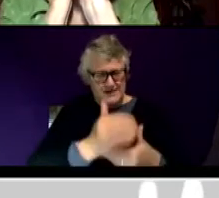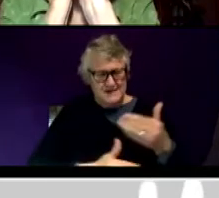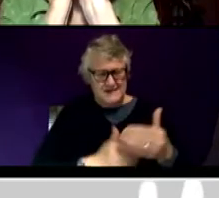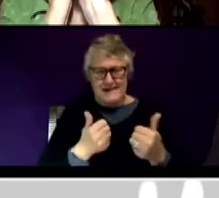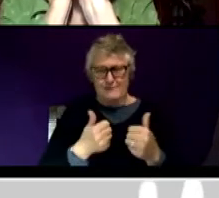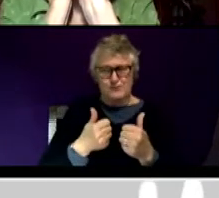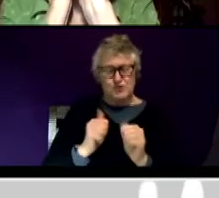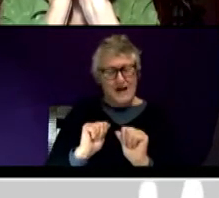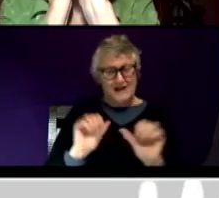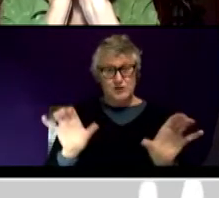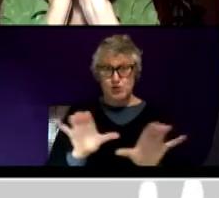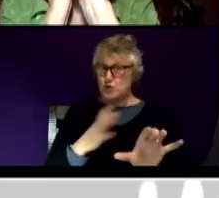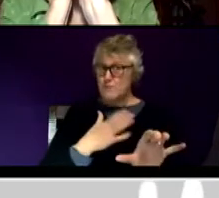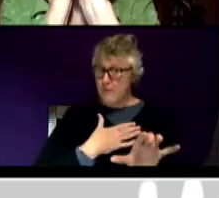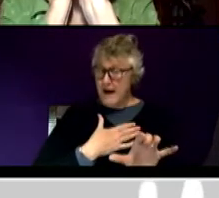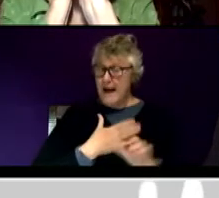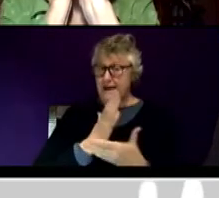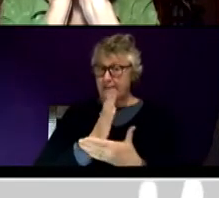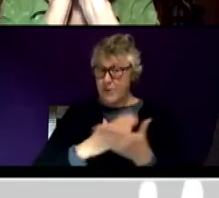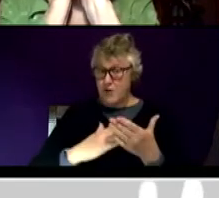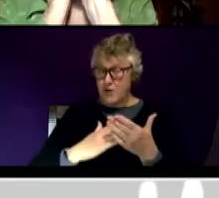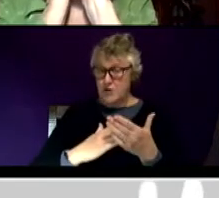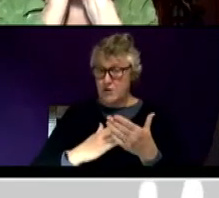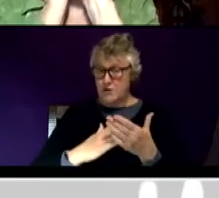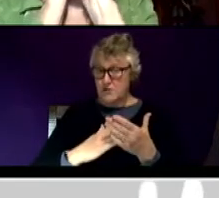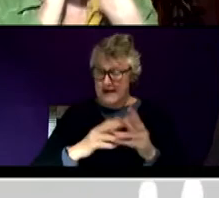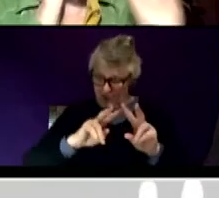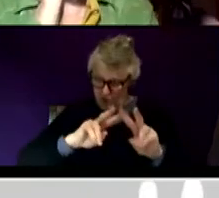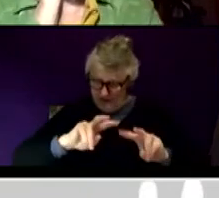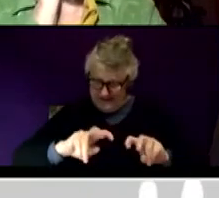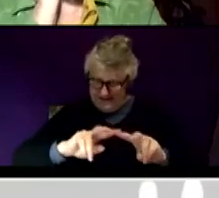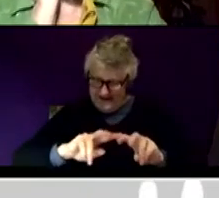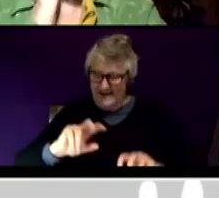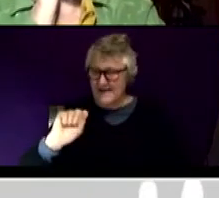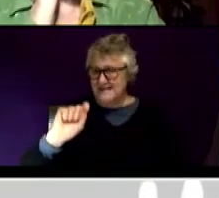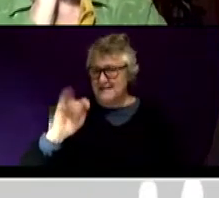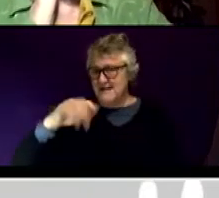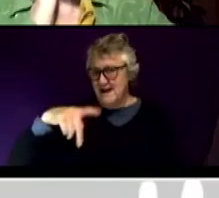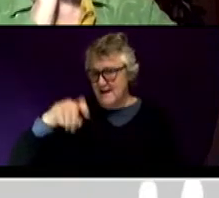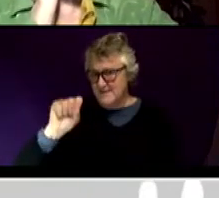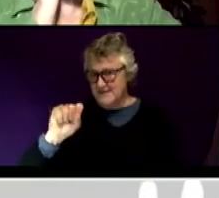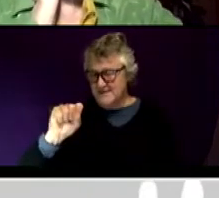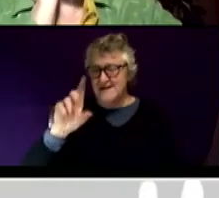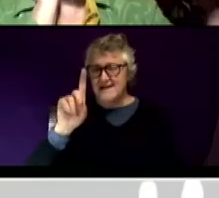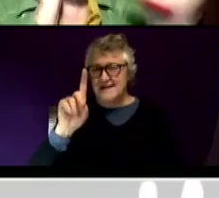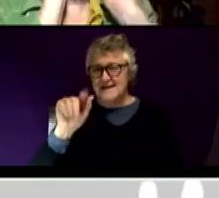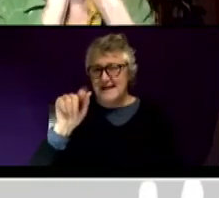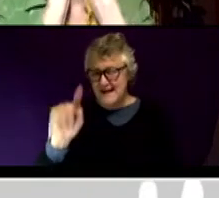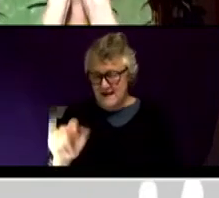data process, but maybe there are other processes that